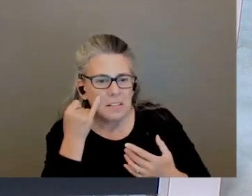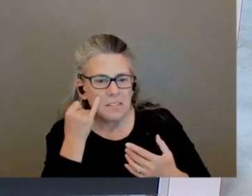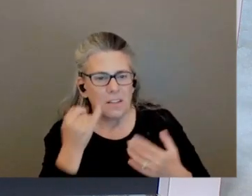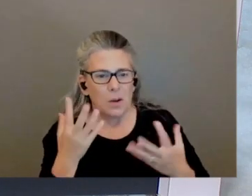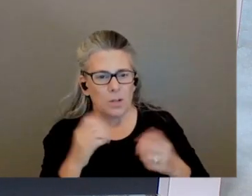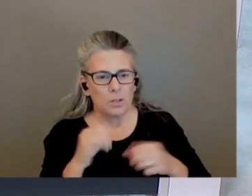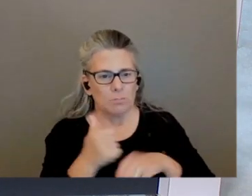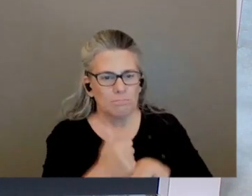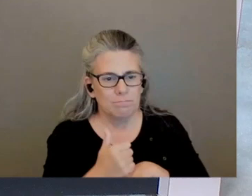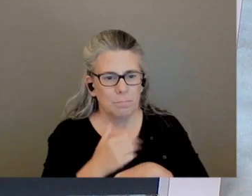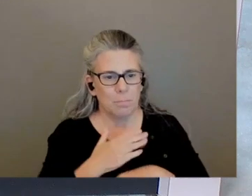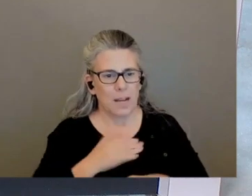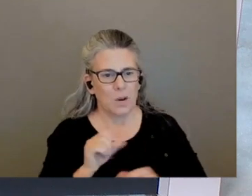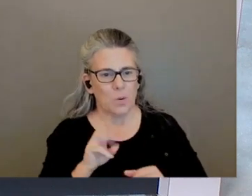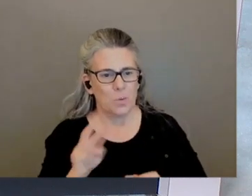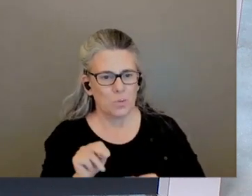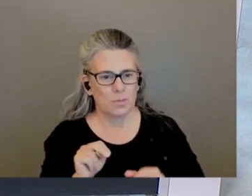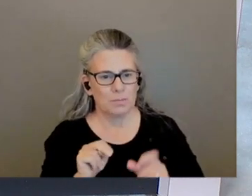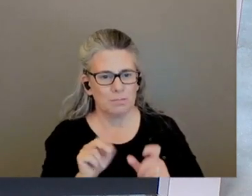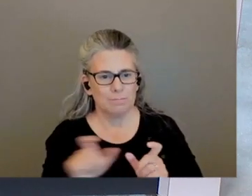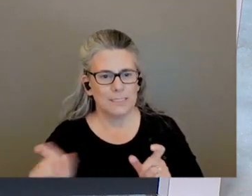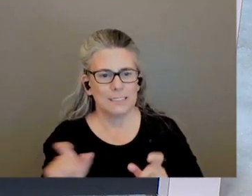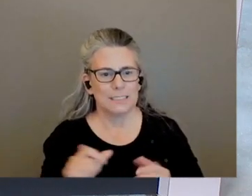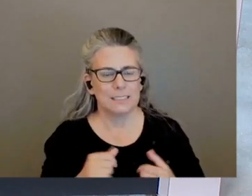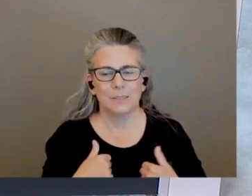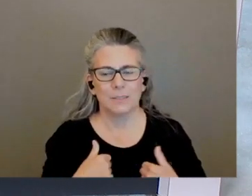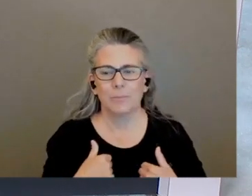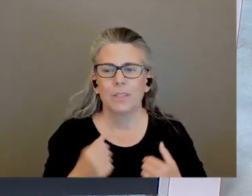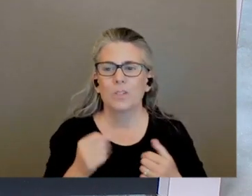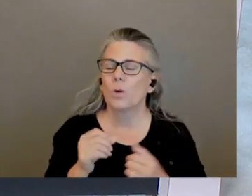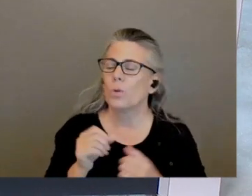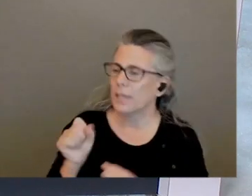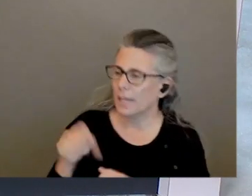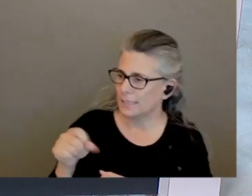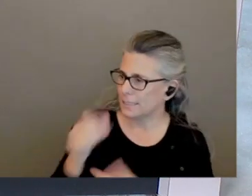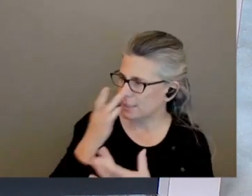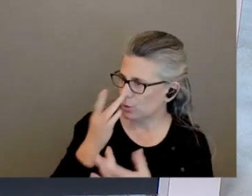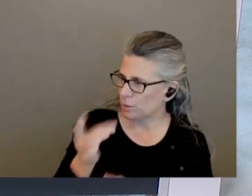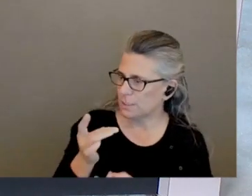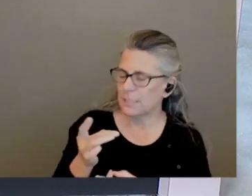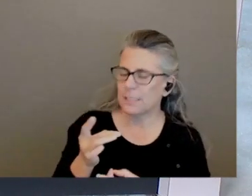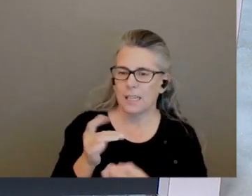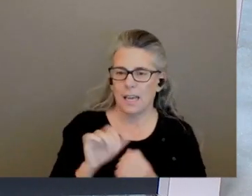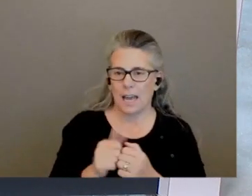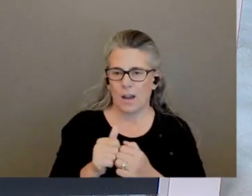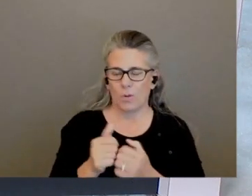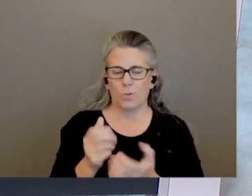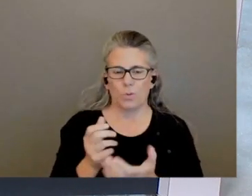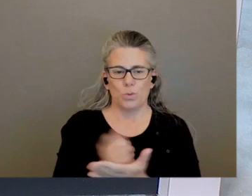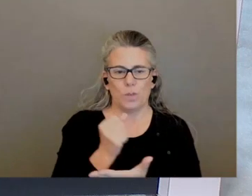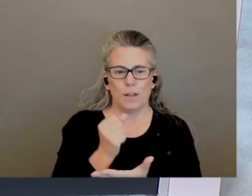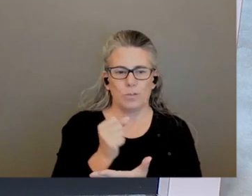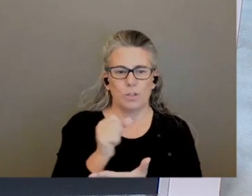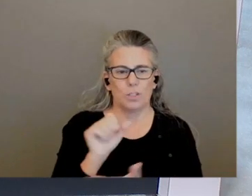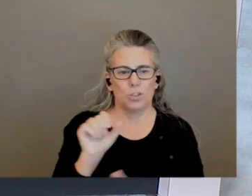And that's actually an interesting aspect of adopting Graviton. Uh, Adopting Graviton